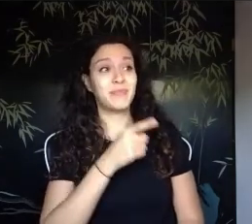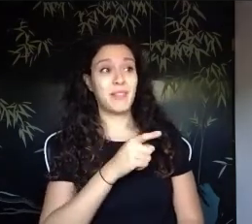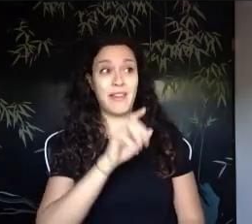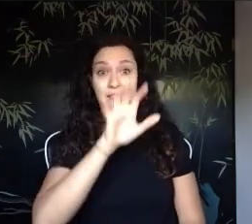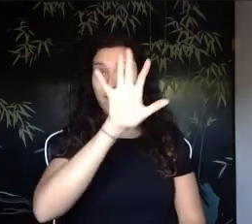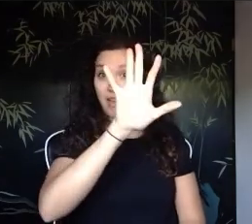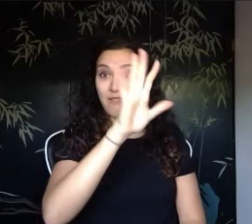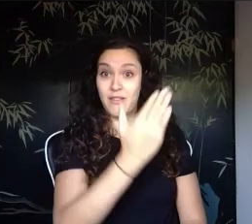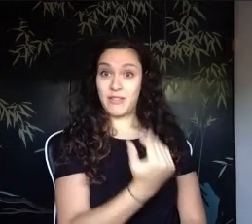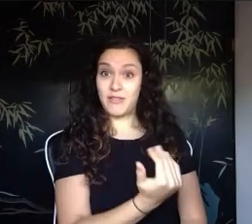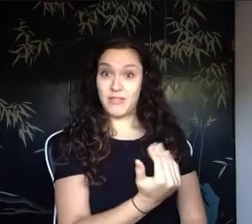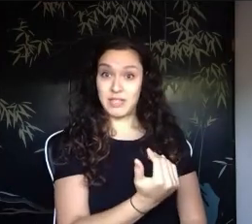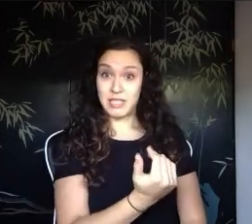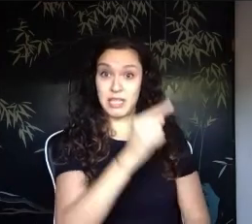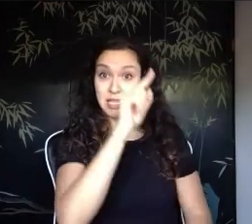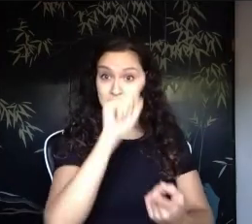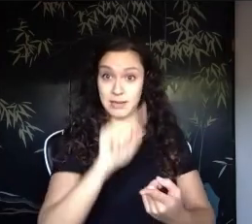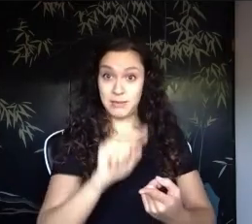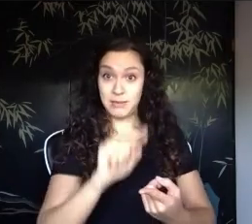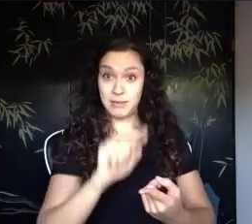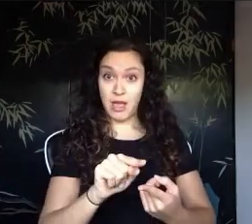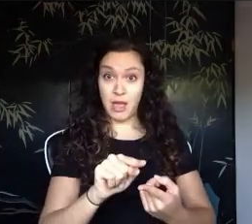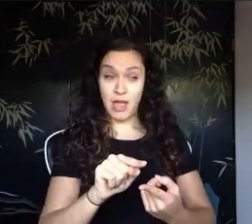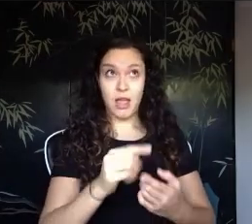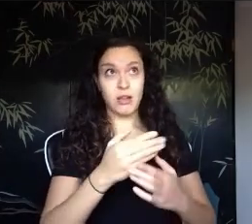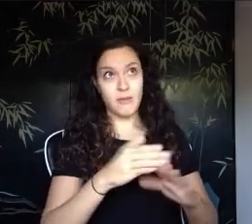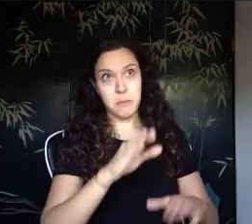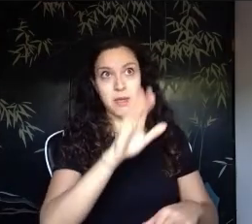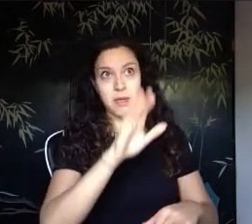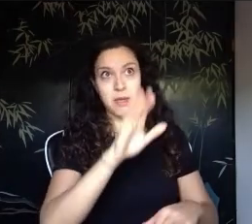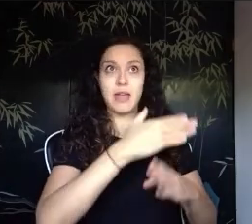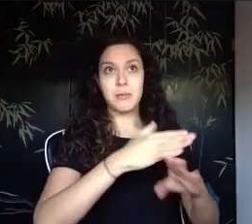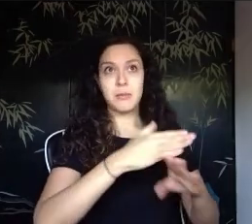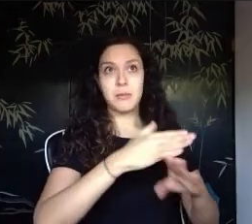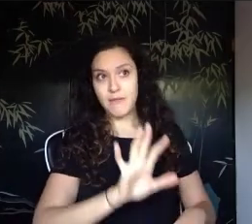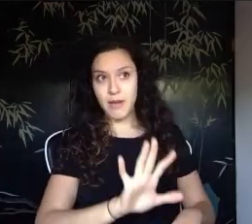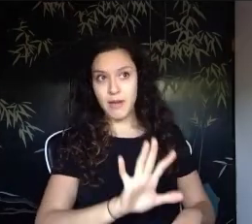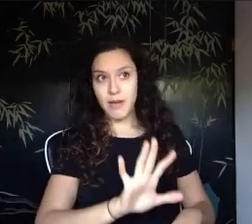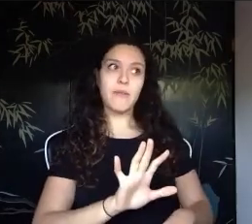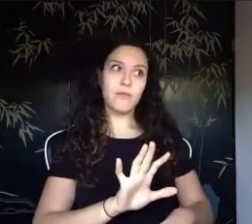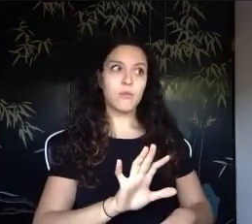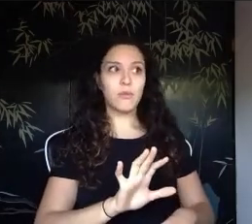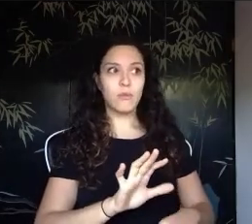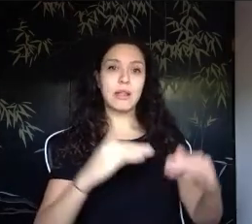All right, welcome back. So 5 out of 15. All right, if I simplify that,